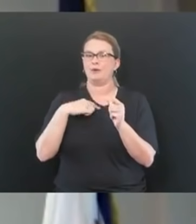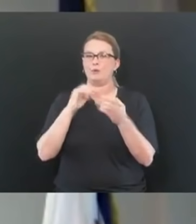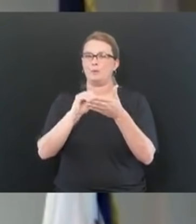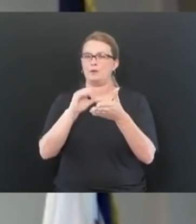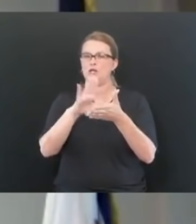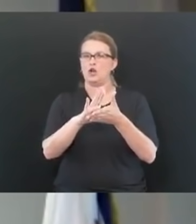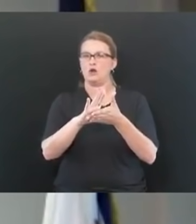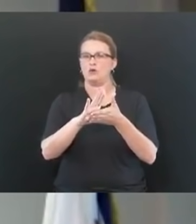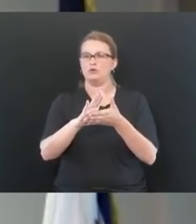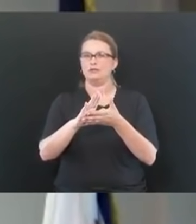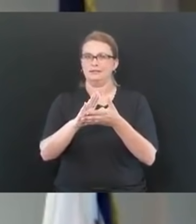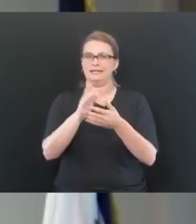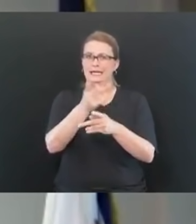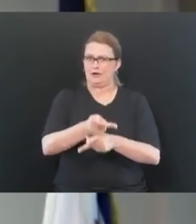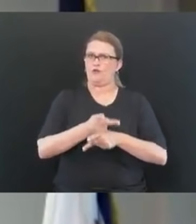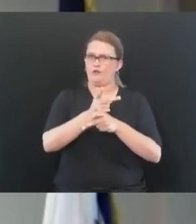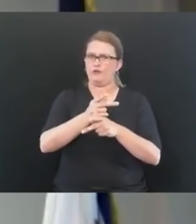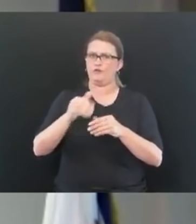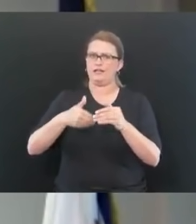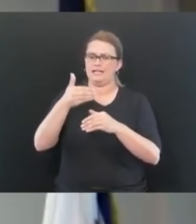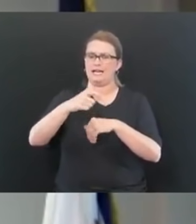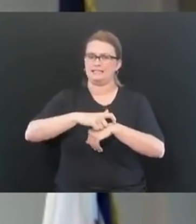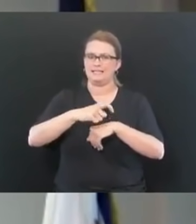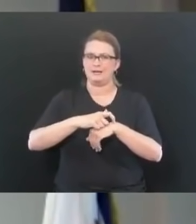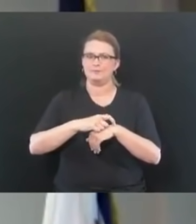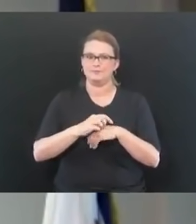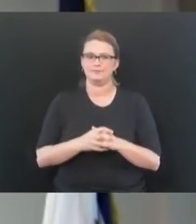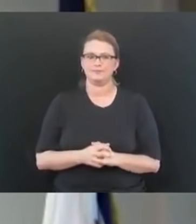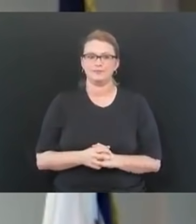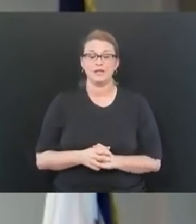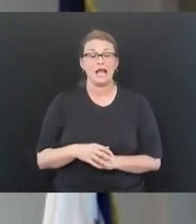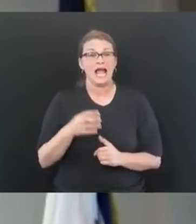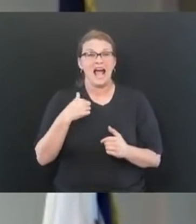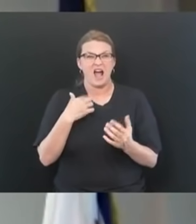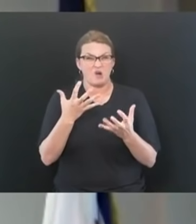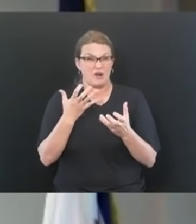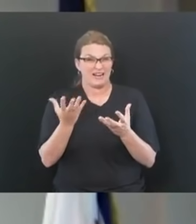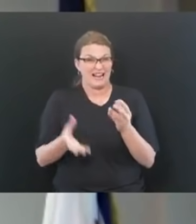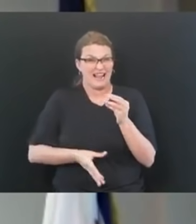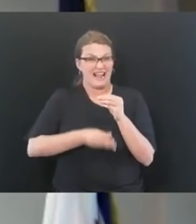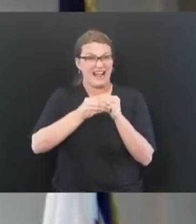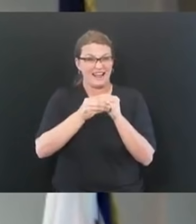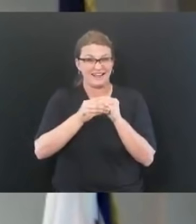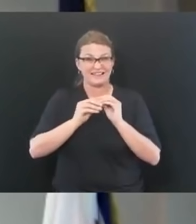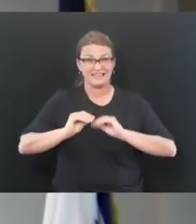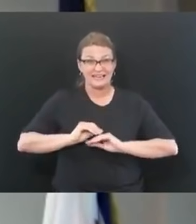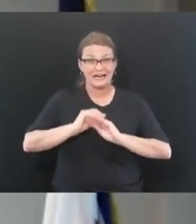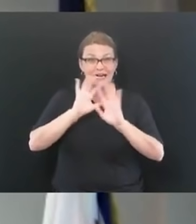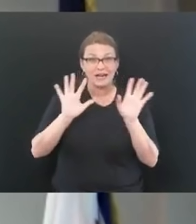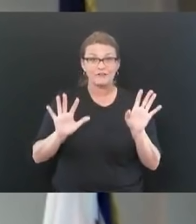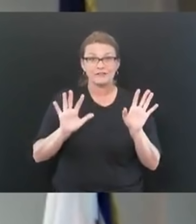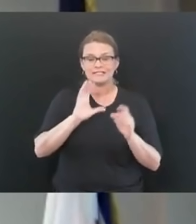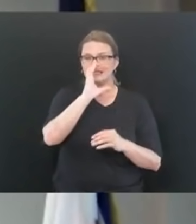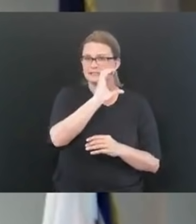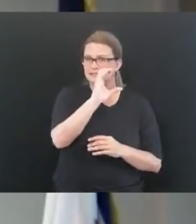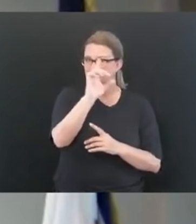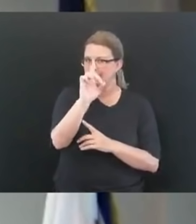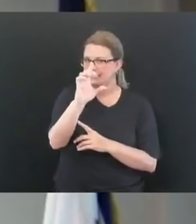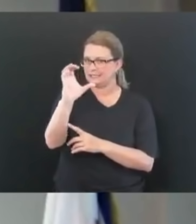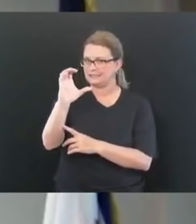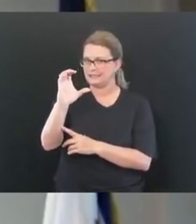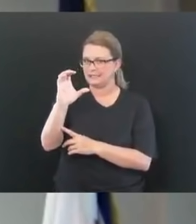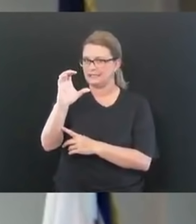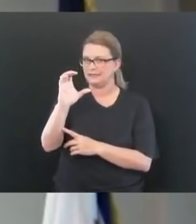guidance around that as well. I would just say for clarification, Kathy referred to that as the center. It's CDC for those